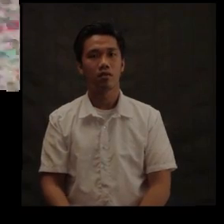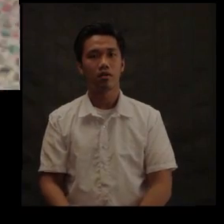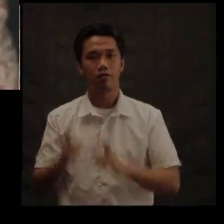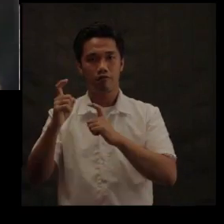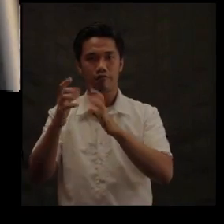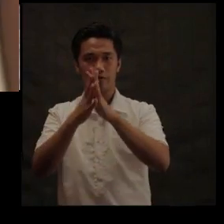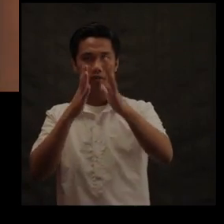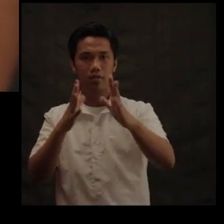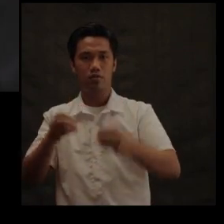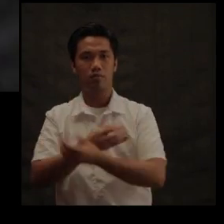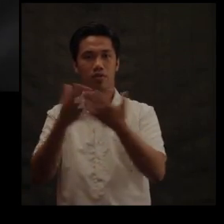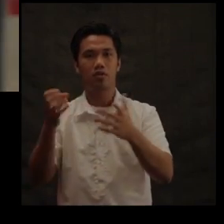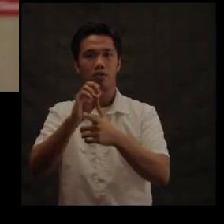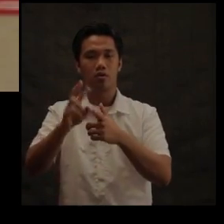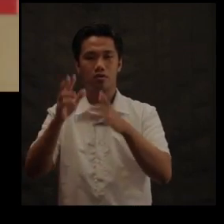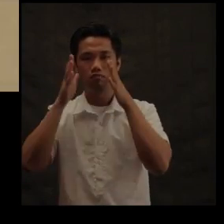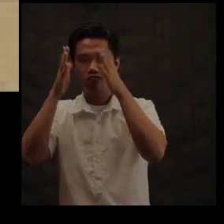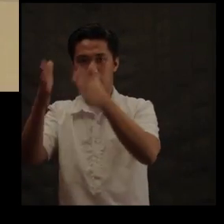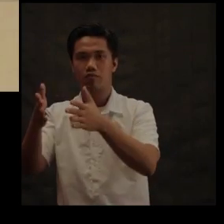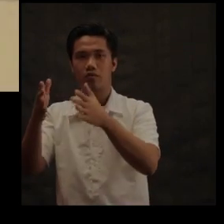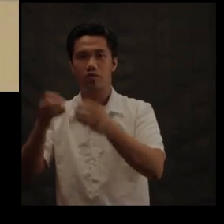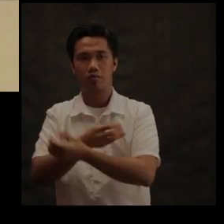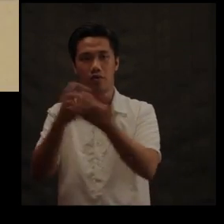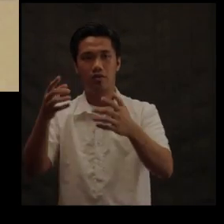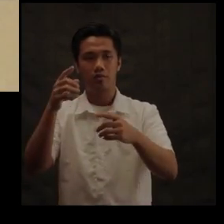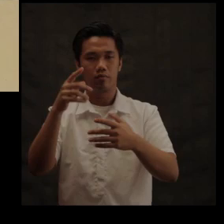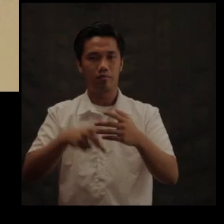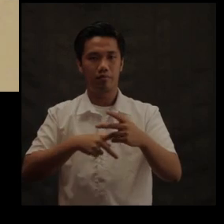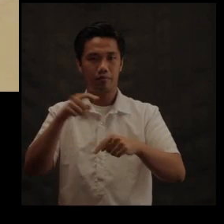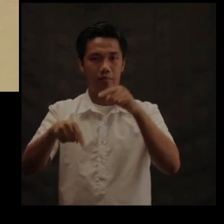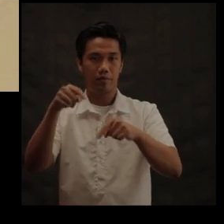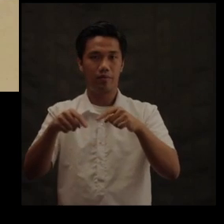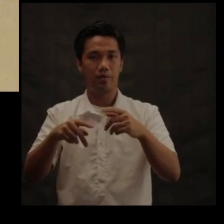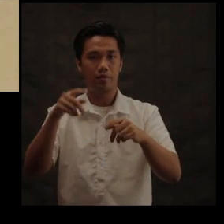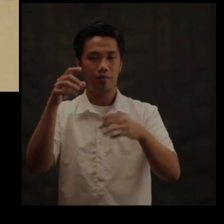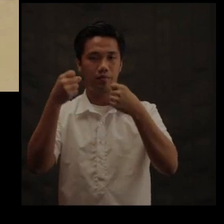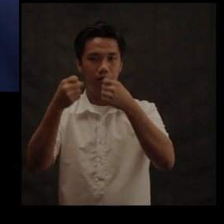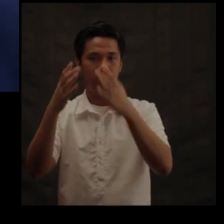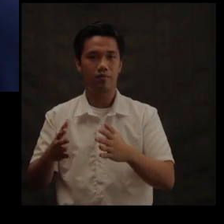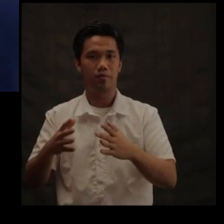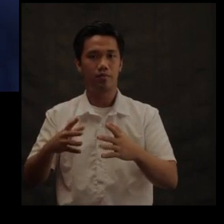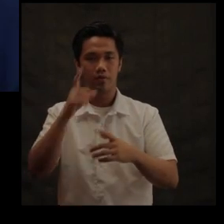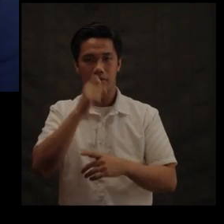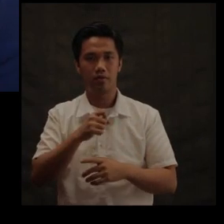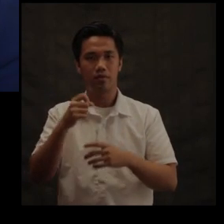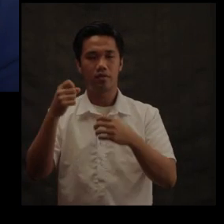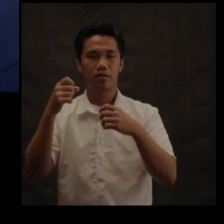Express lanes will be provided and priority given to PWDs, the elderly, detainees, and pregnant